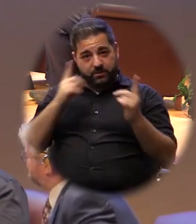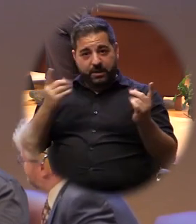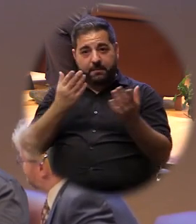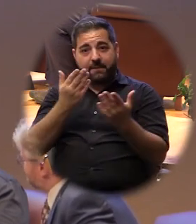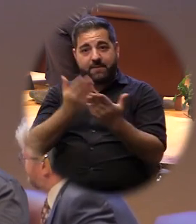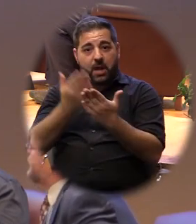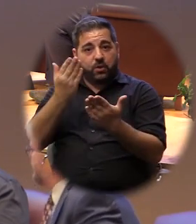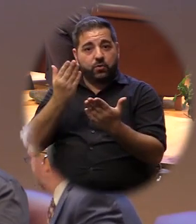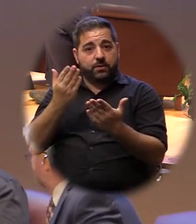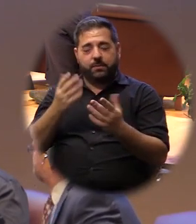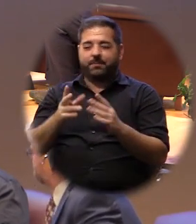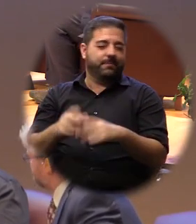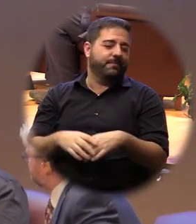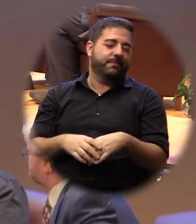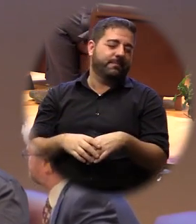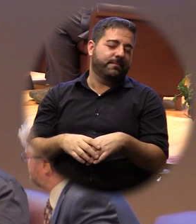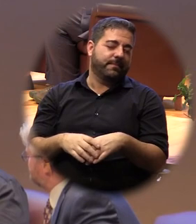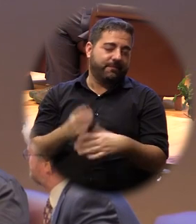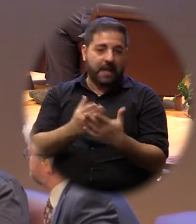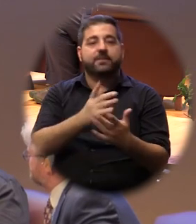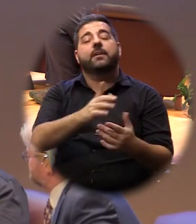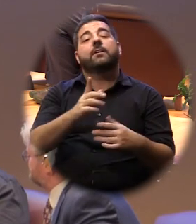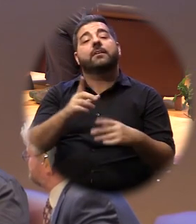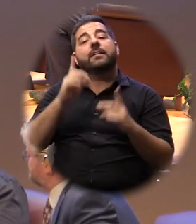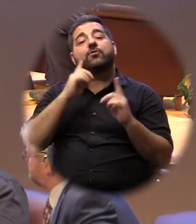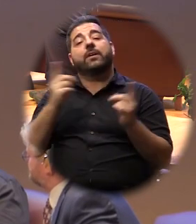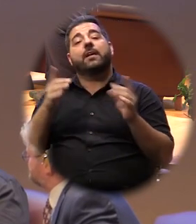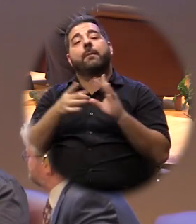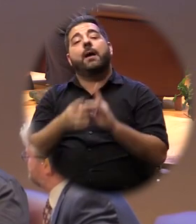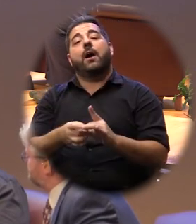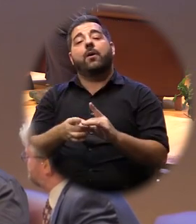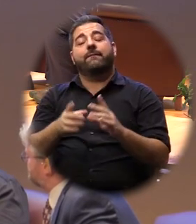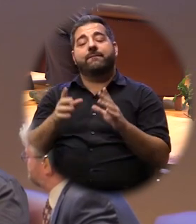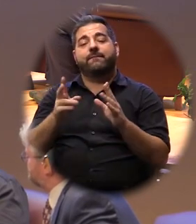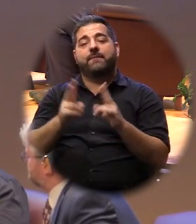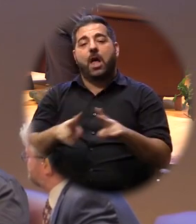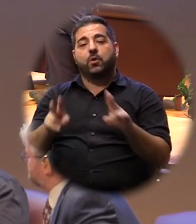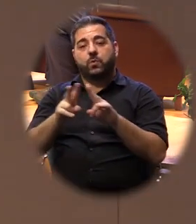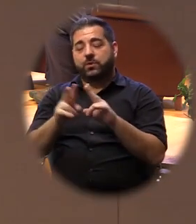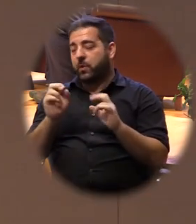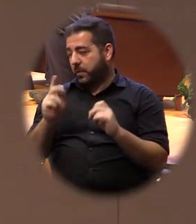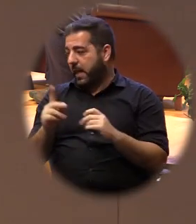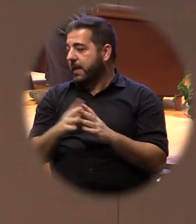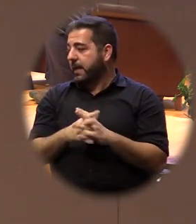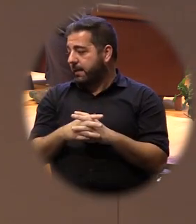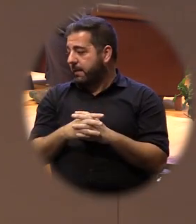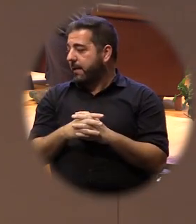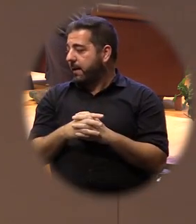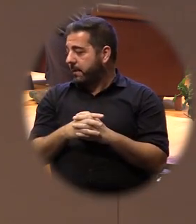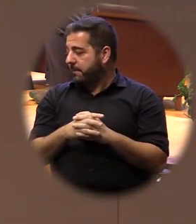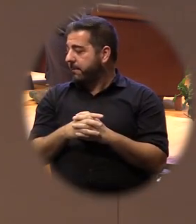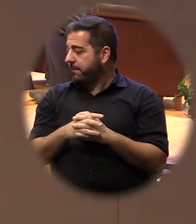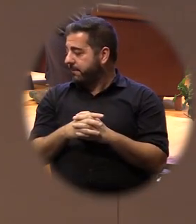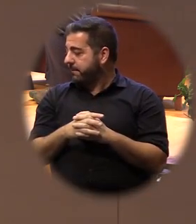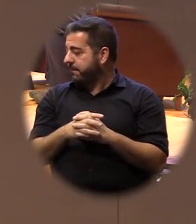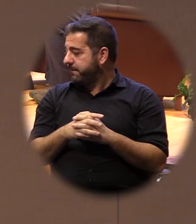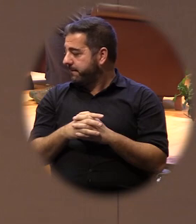maybe disagreeing about it, potentially we're disagreeing about values.